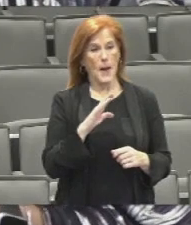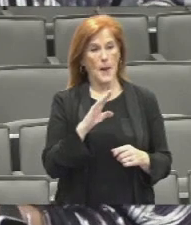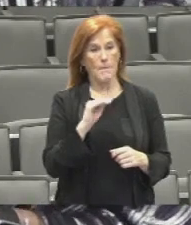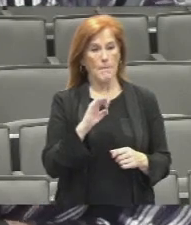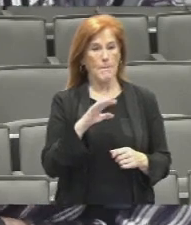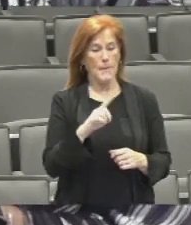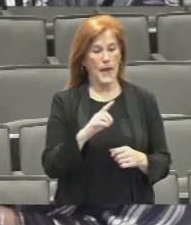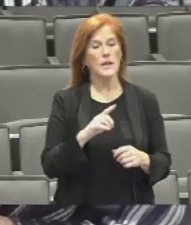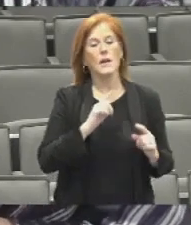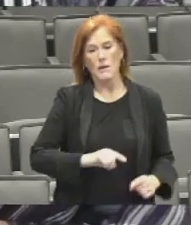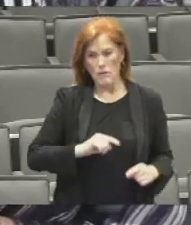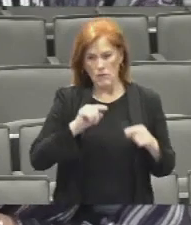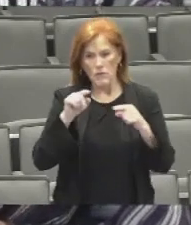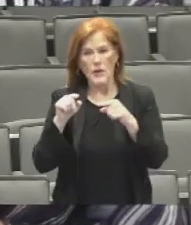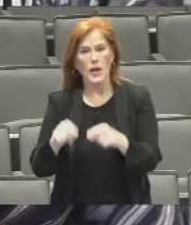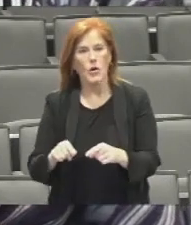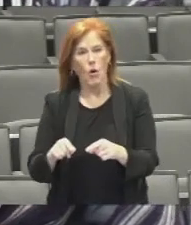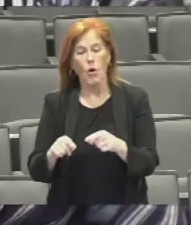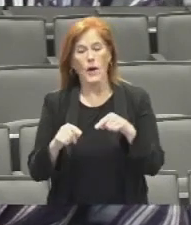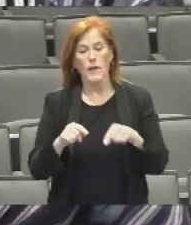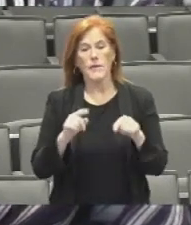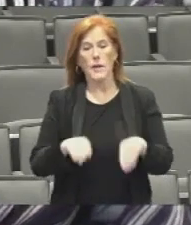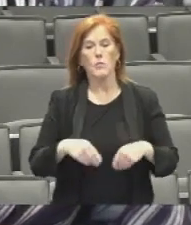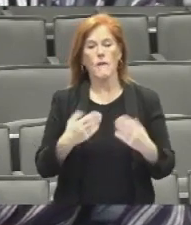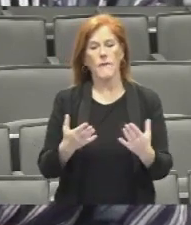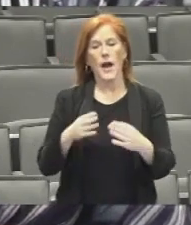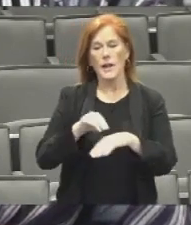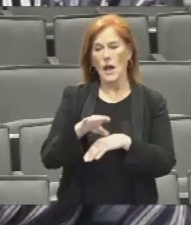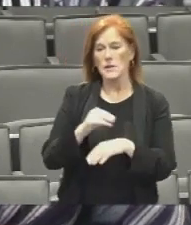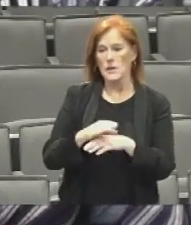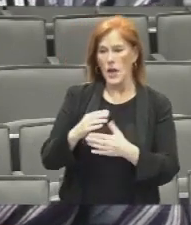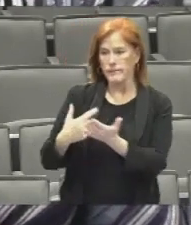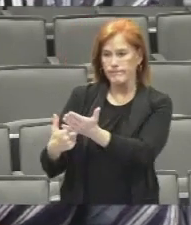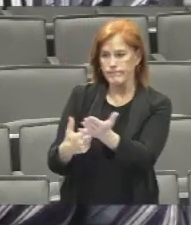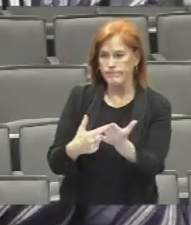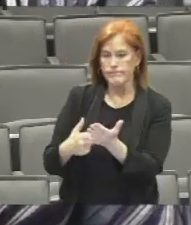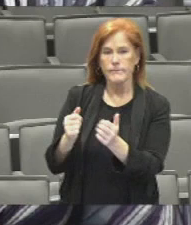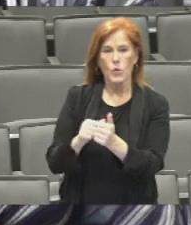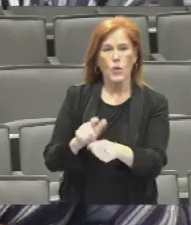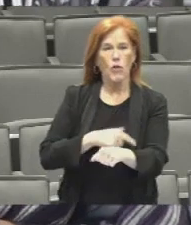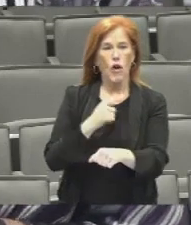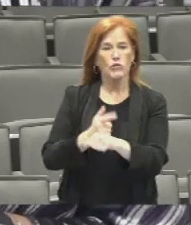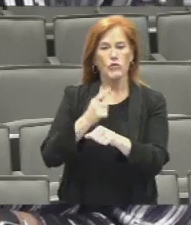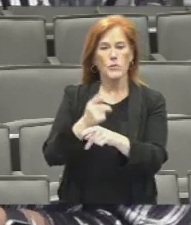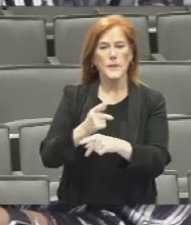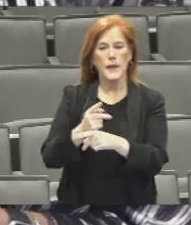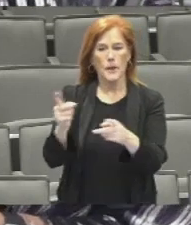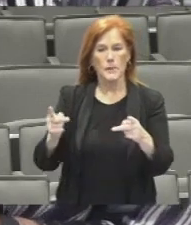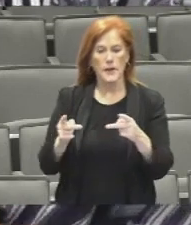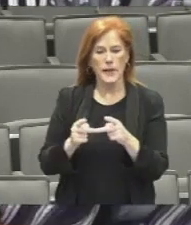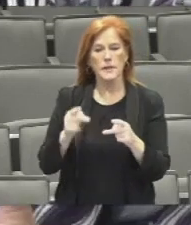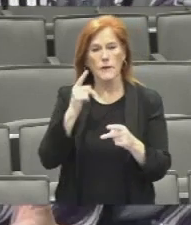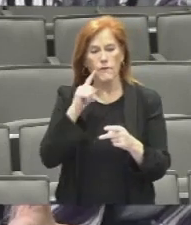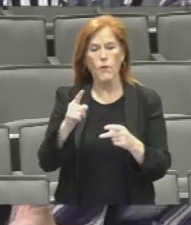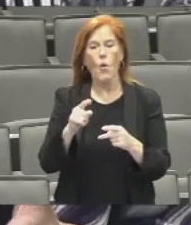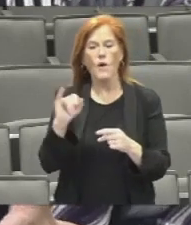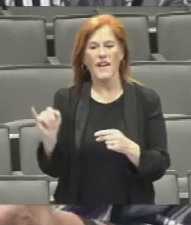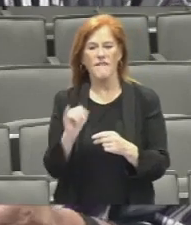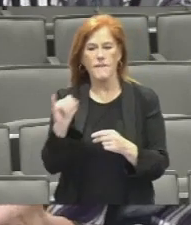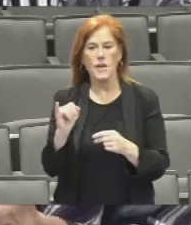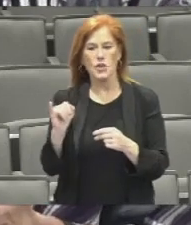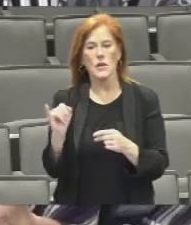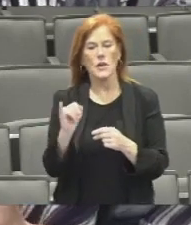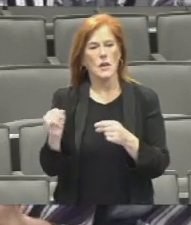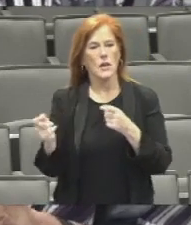That program provides consultation to long-term care facilities in regards to infection control. It